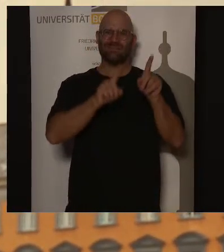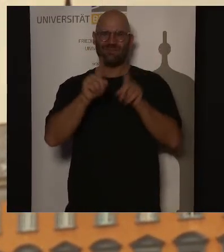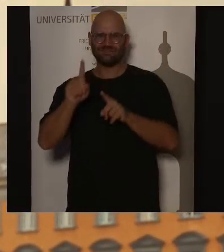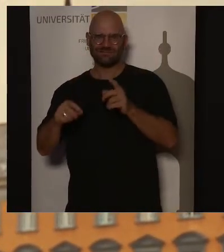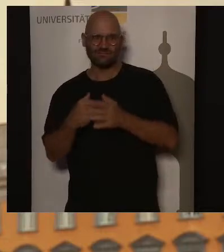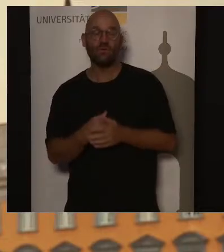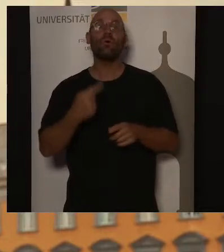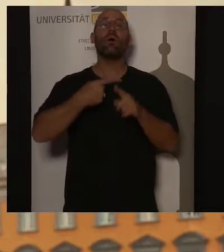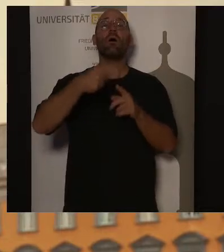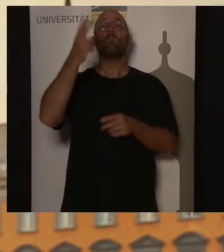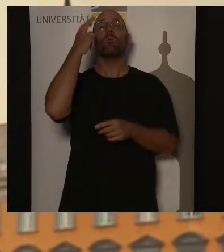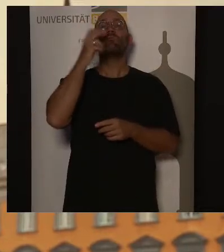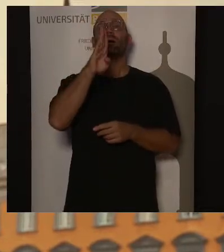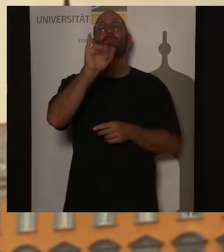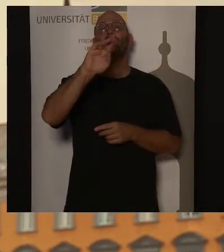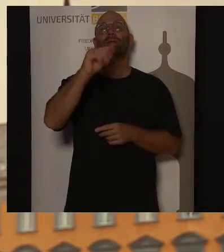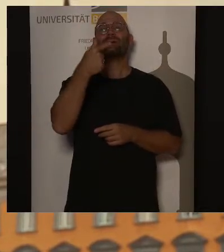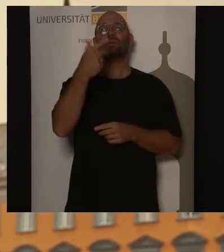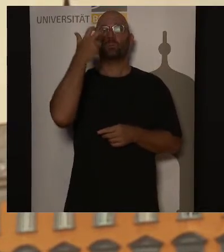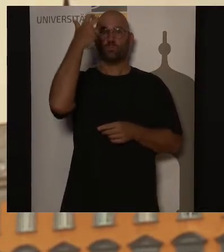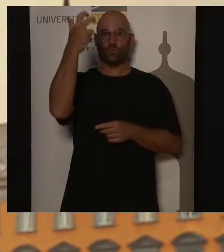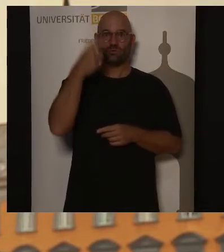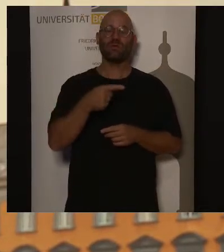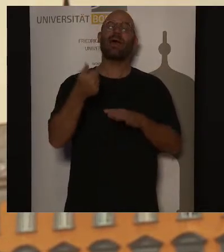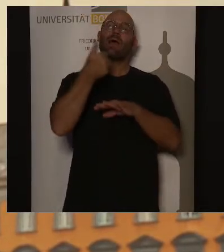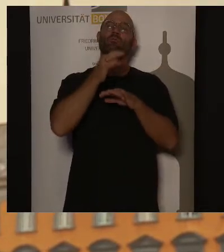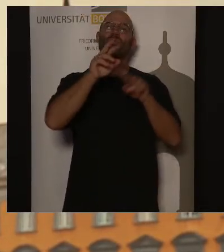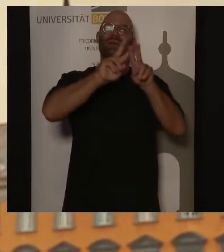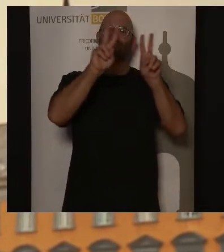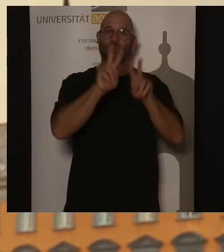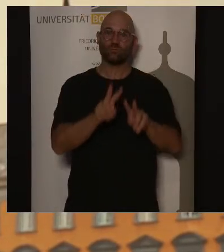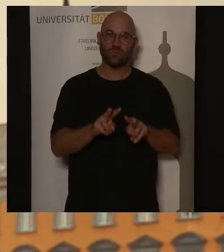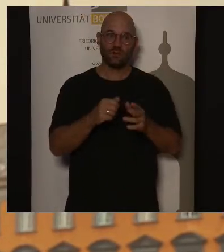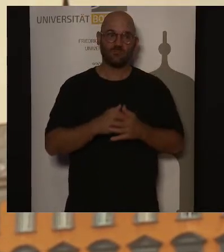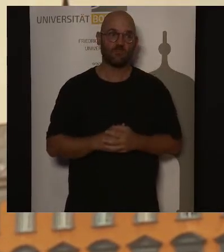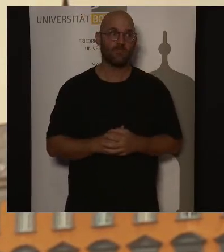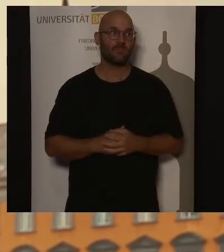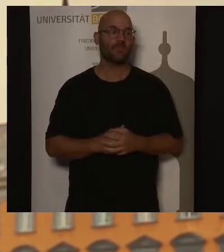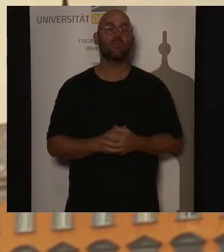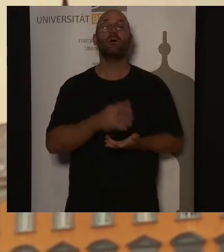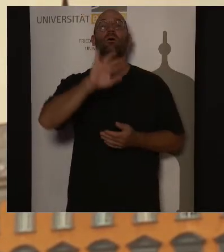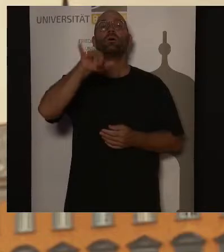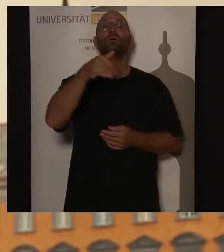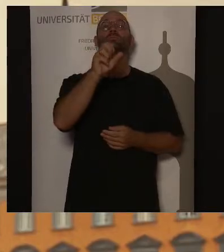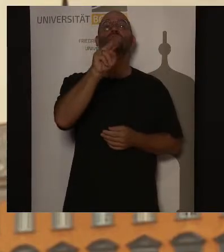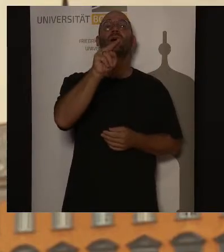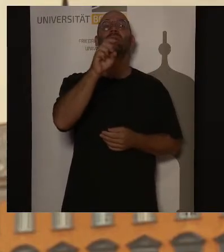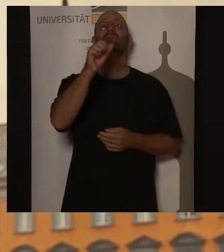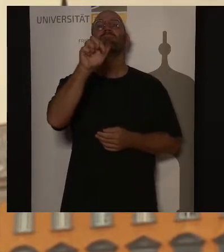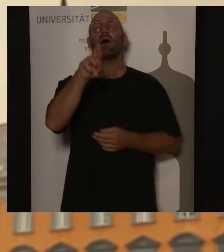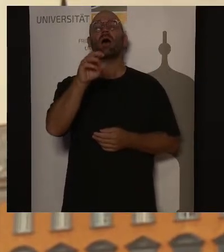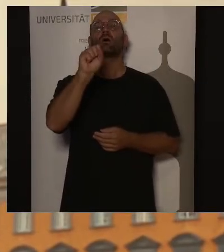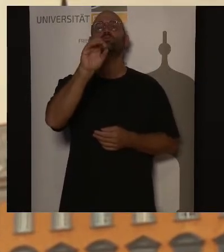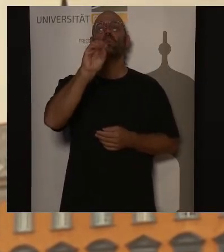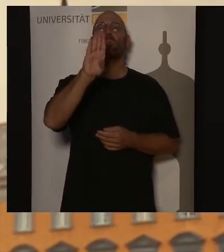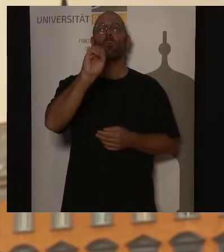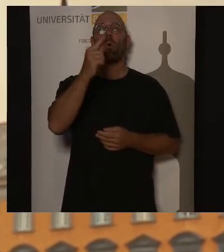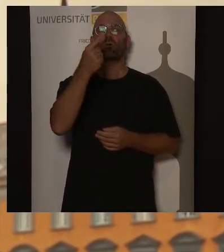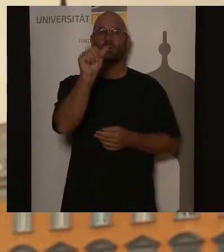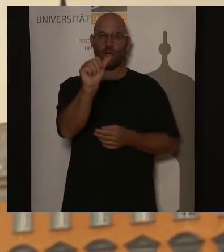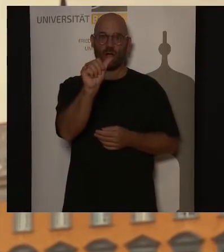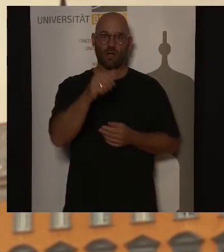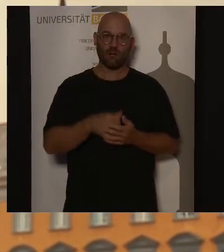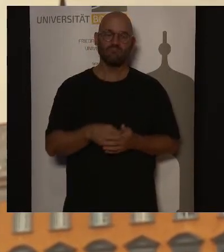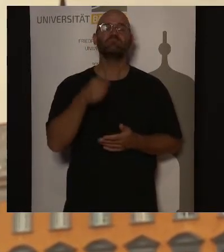Diversity, Professor Birgit Münch, our vice rector for International Affairs, and Jennifer Sobota, who is here as the